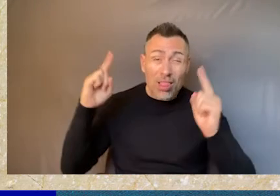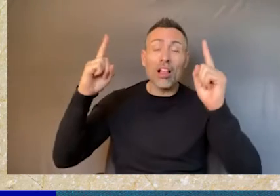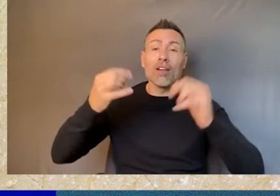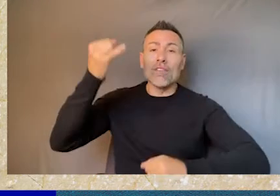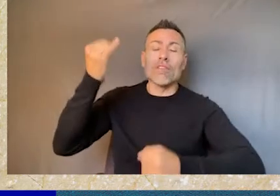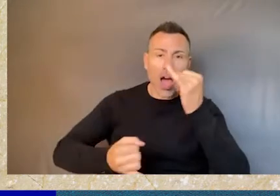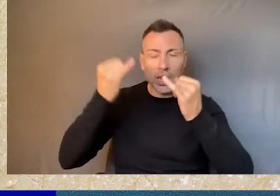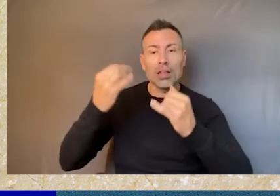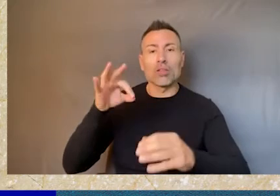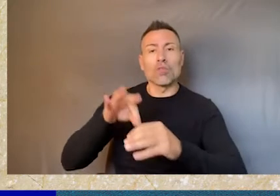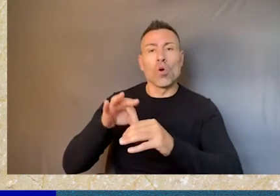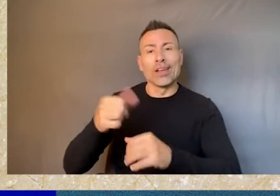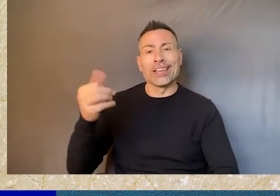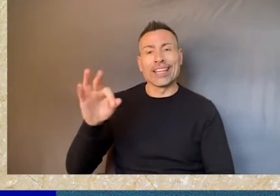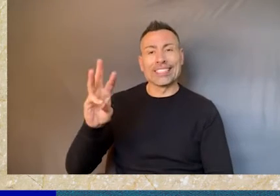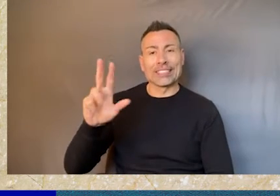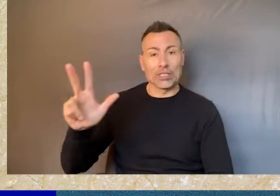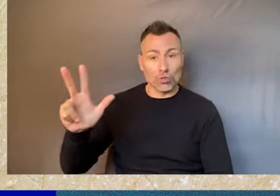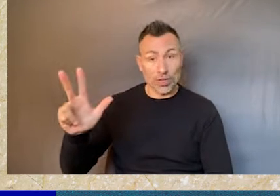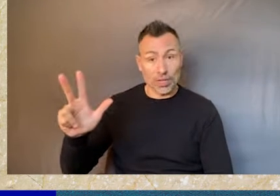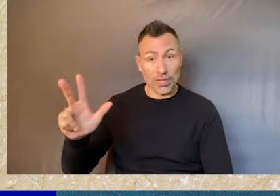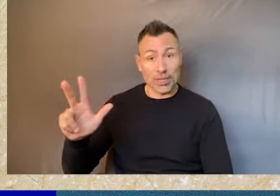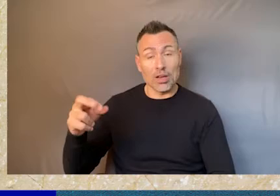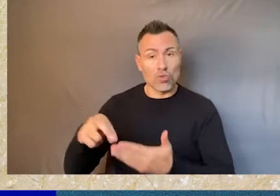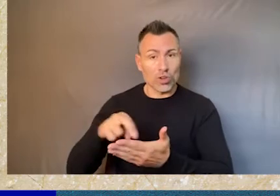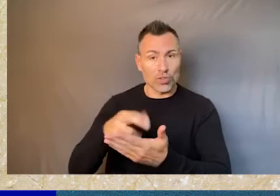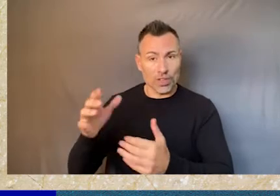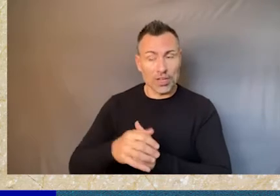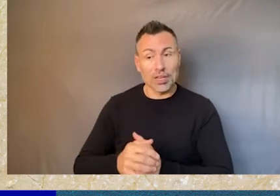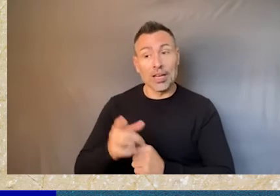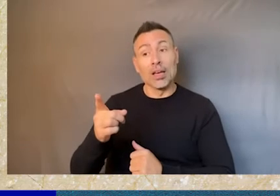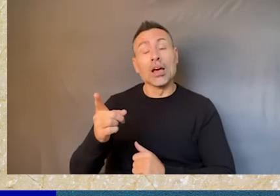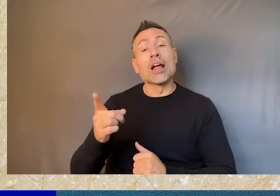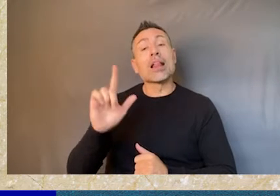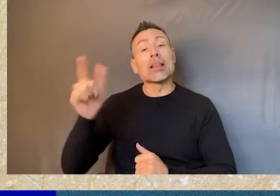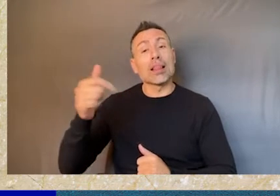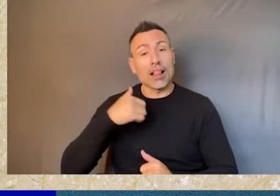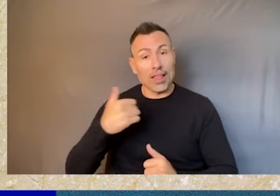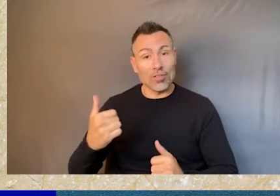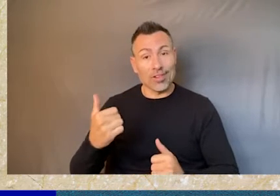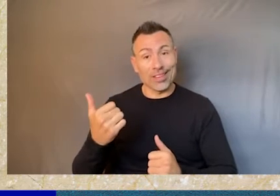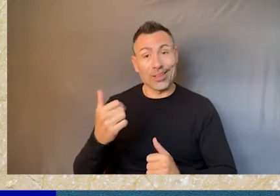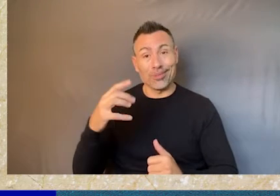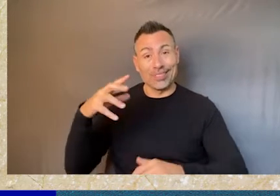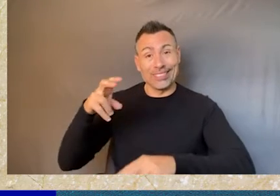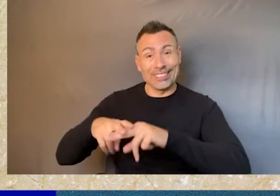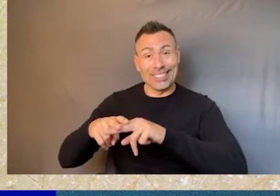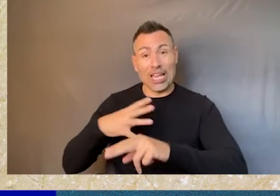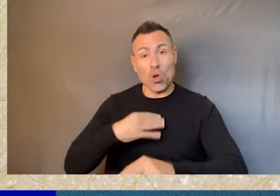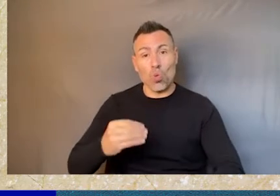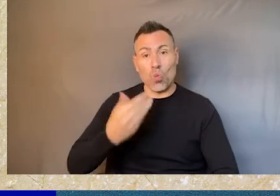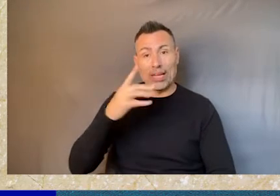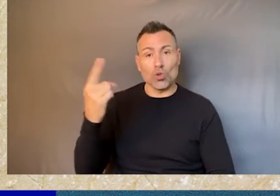1963. After the successful registration, they were arrested for sitting in a whites-only bus station and brutally beaten at